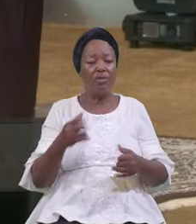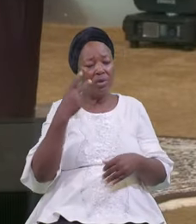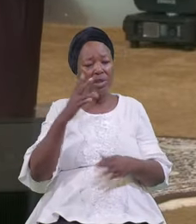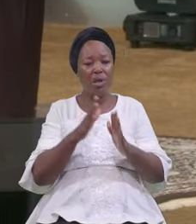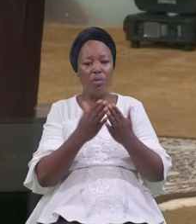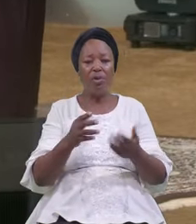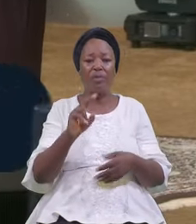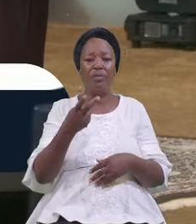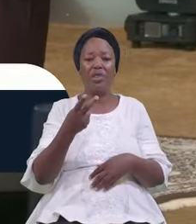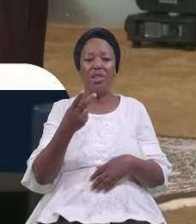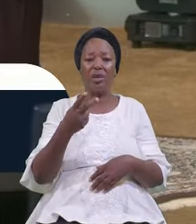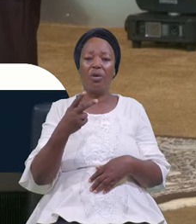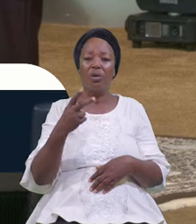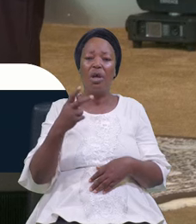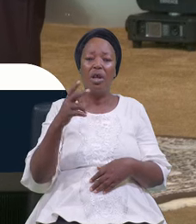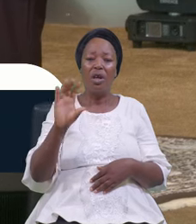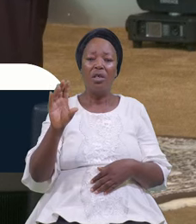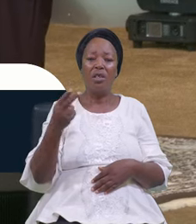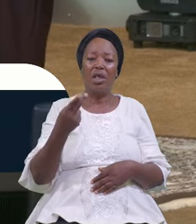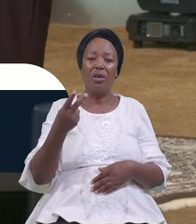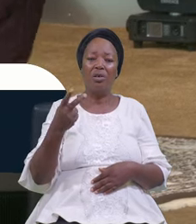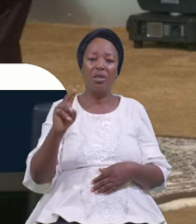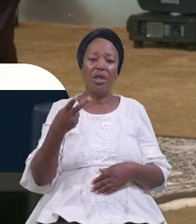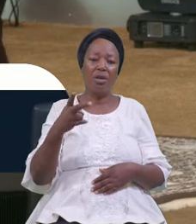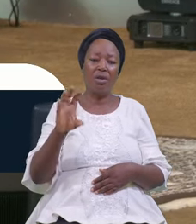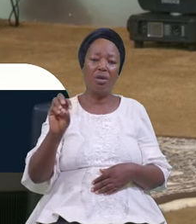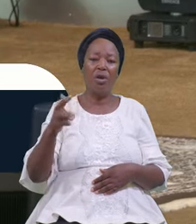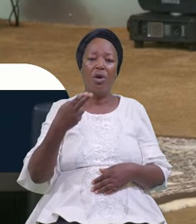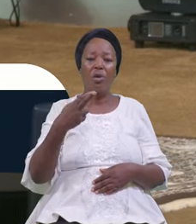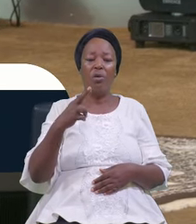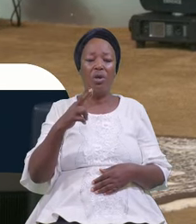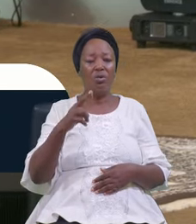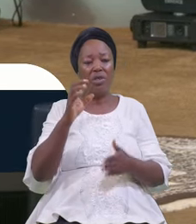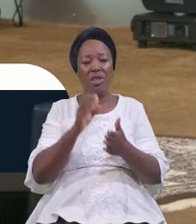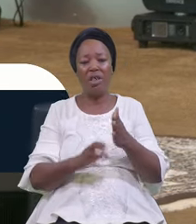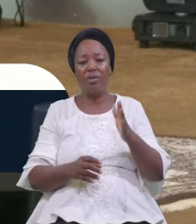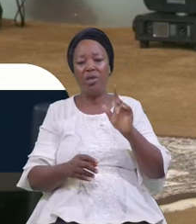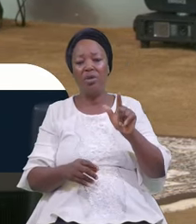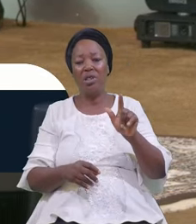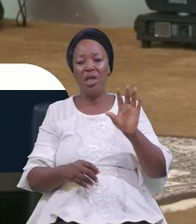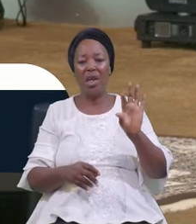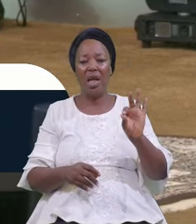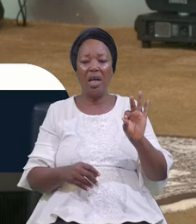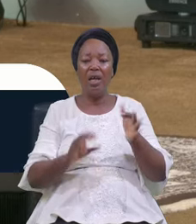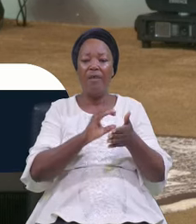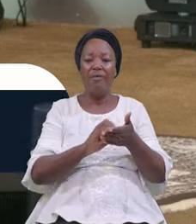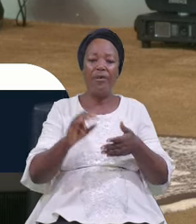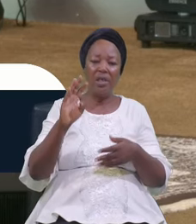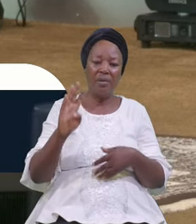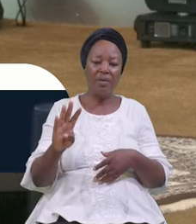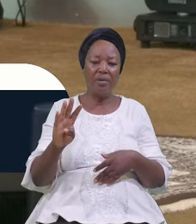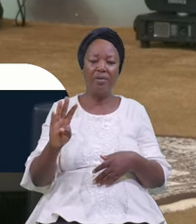Chronicles chapter 29. I'm reading from verse 5. It says, and said unto them, hear me,